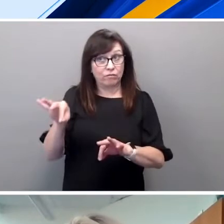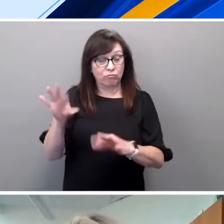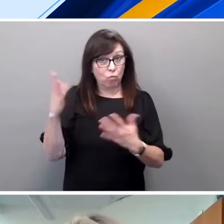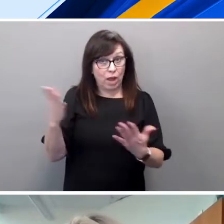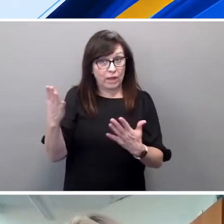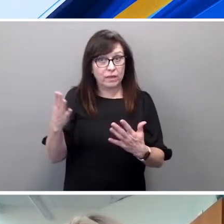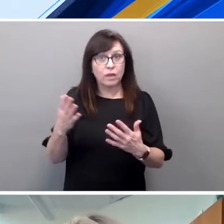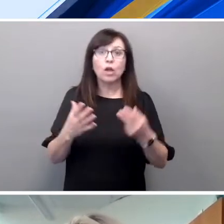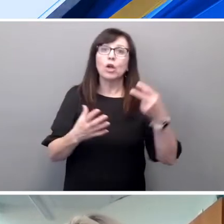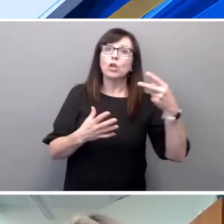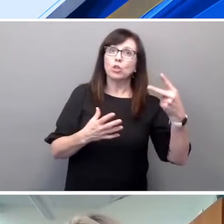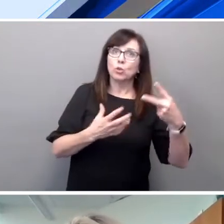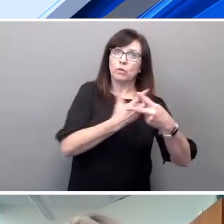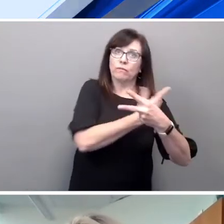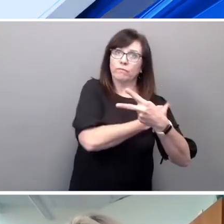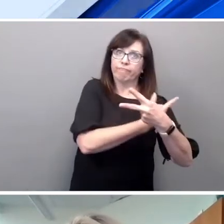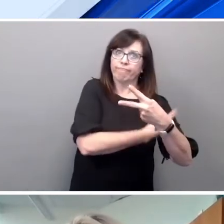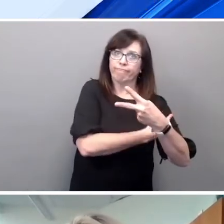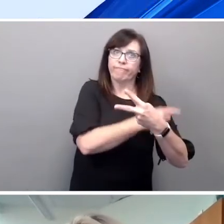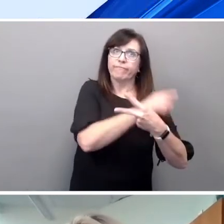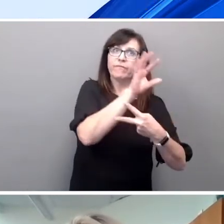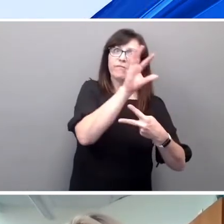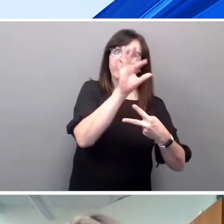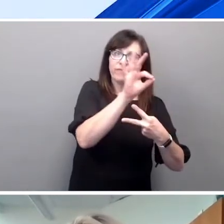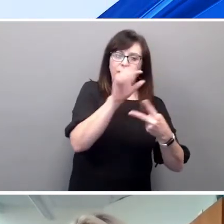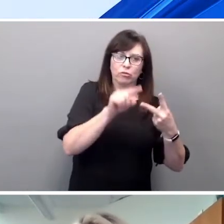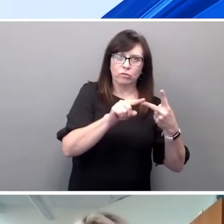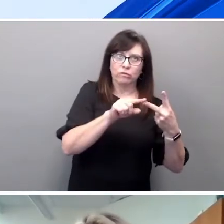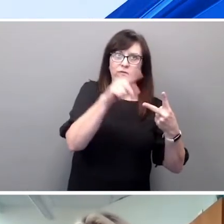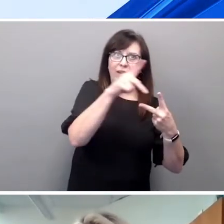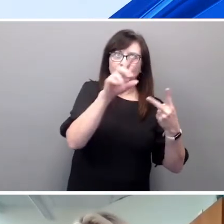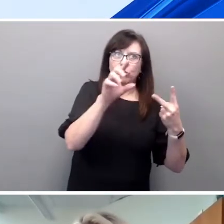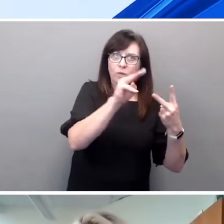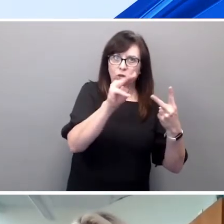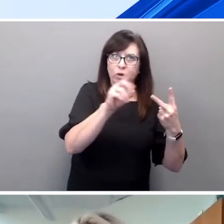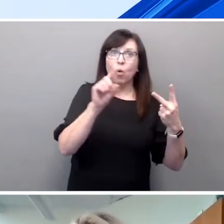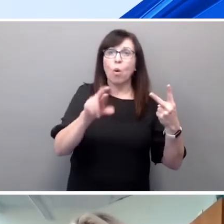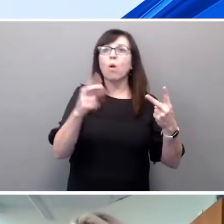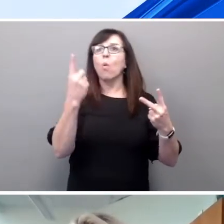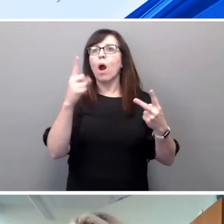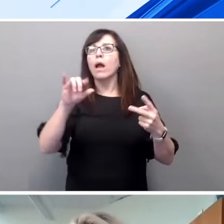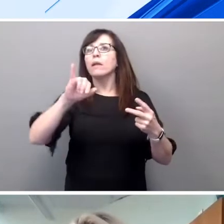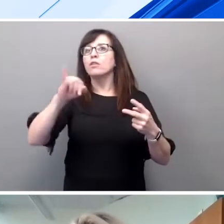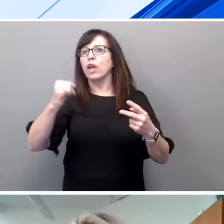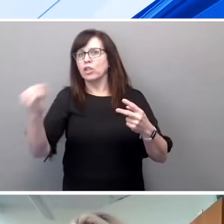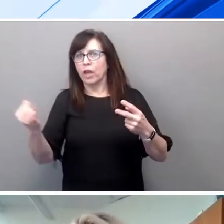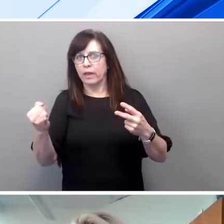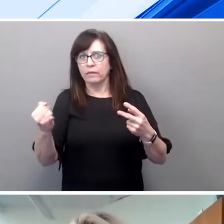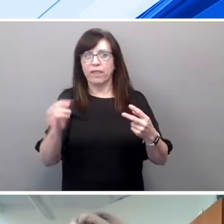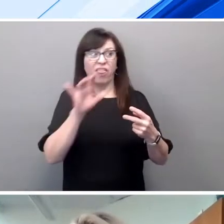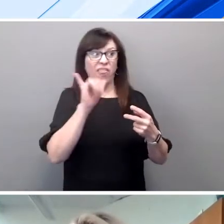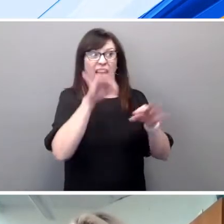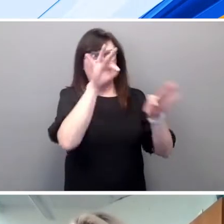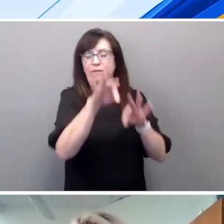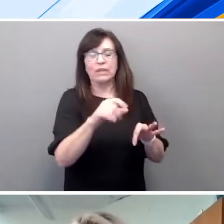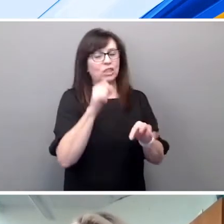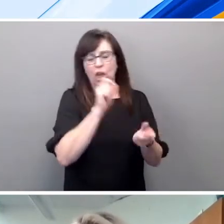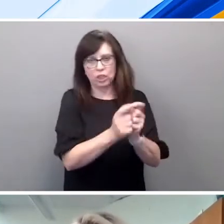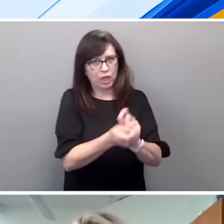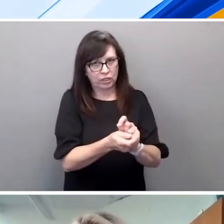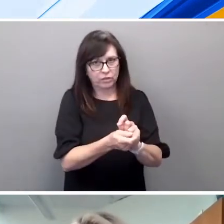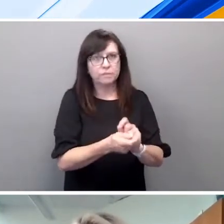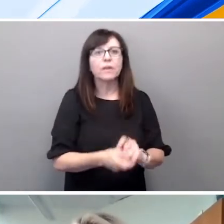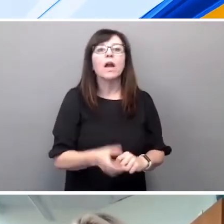2 doses of Pfizer or Moderna or 1 dose of J&J. So we are not changing that definition. We will be changing